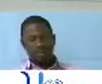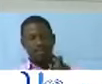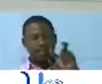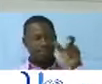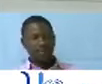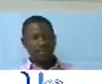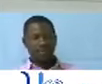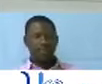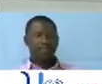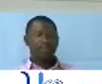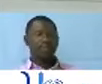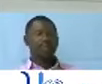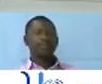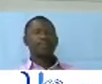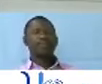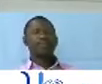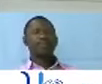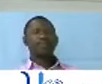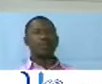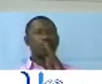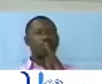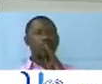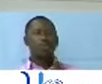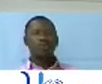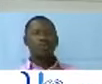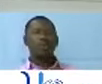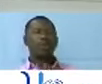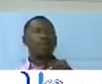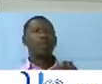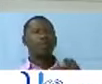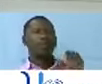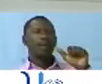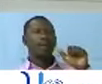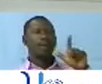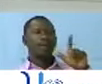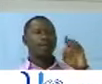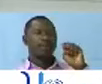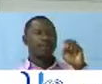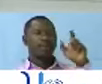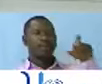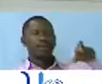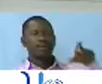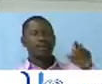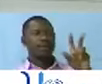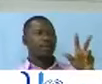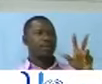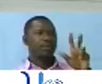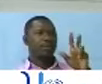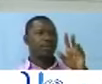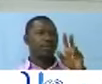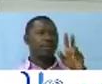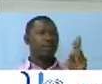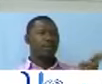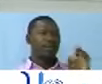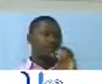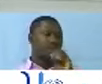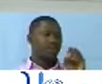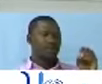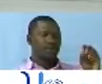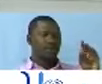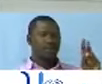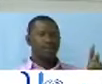xel la was Alex Wilkes di Alex Wilkes who was part of Lord Leicester's Herne